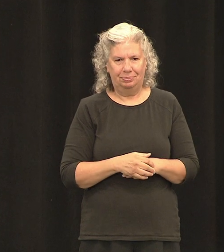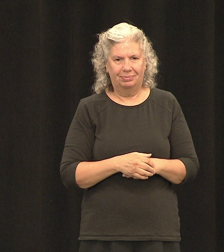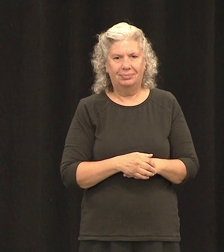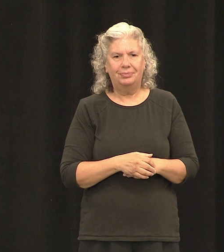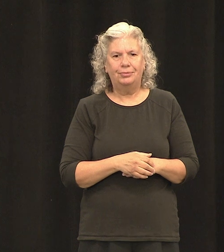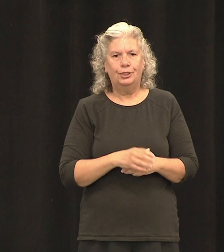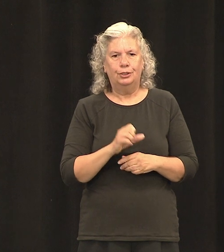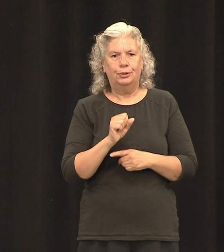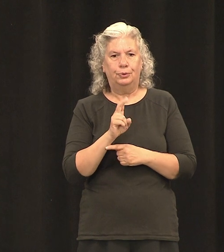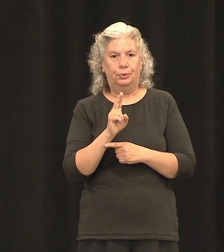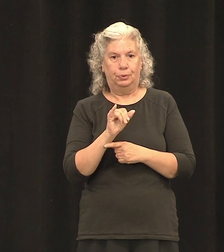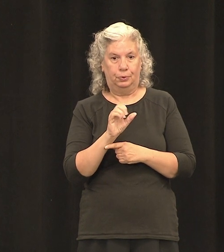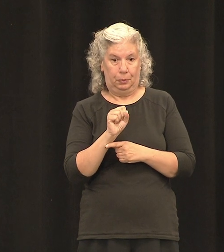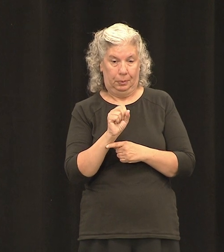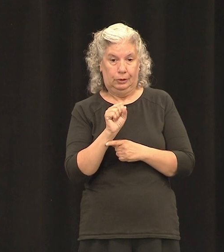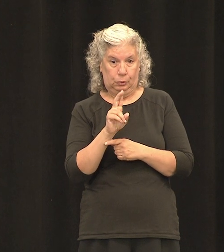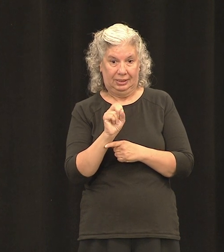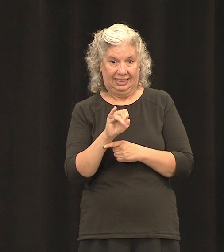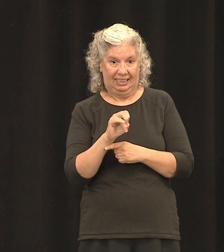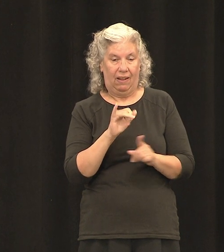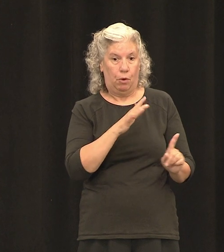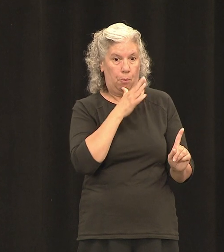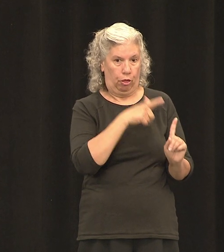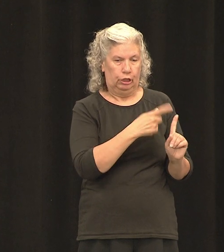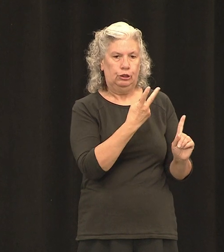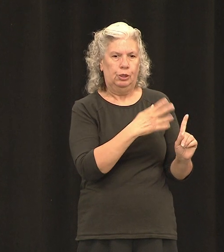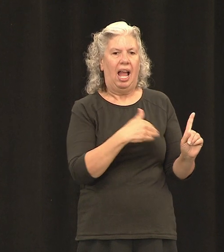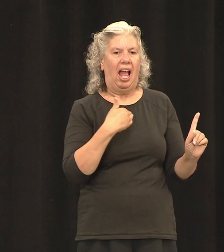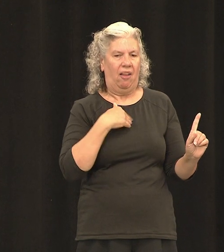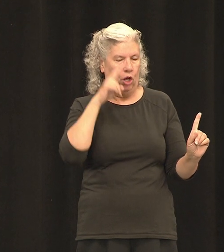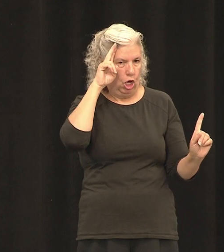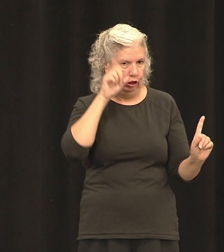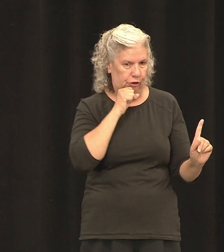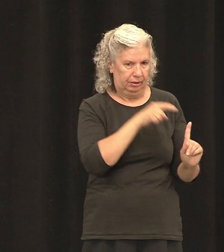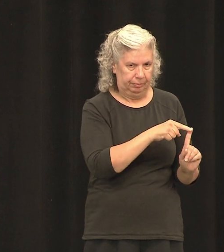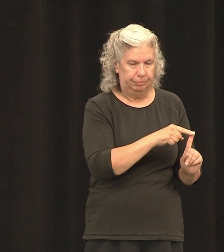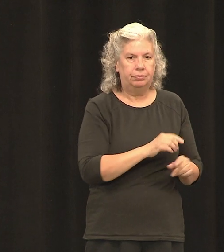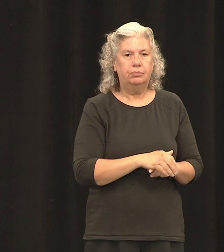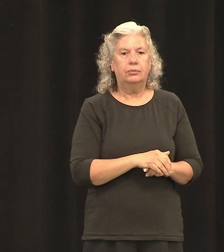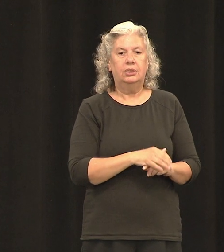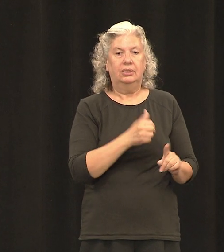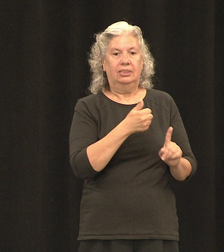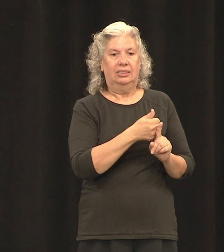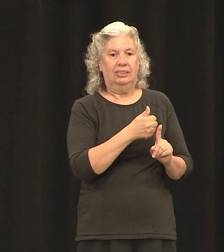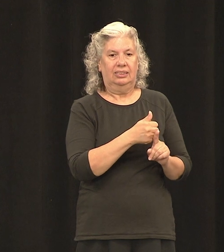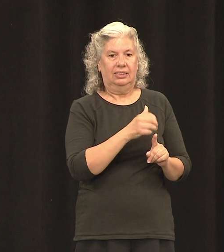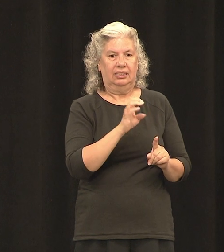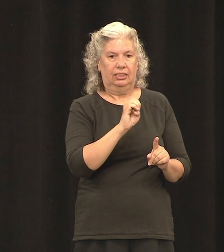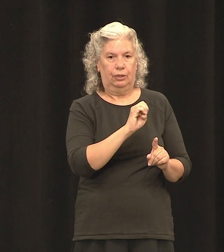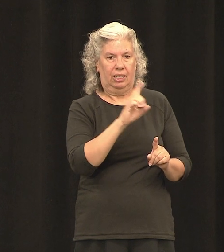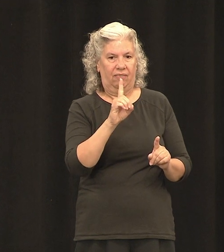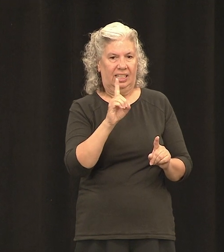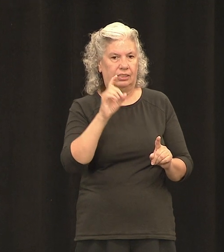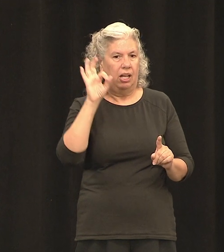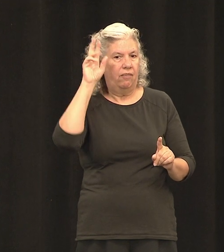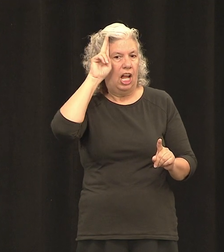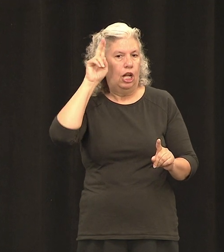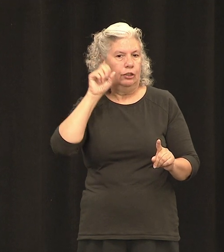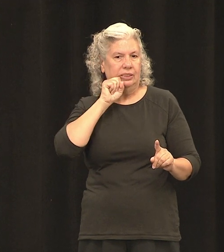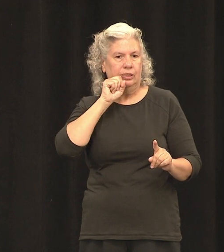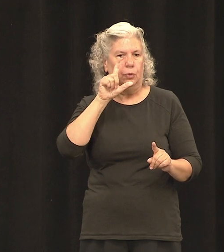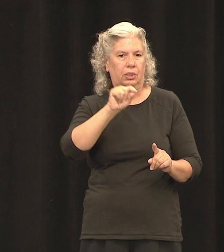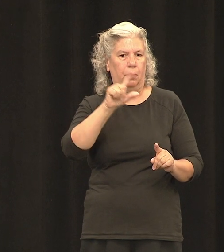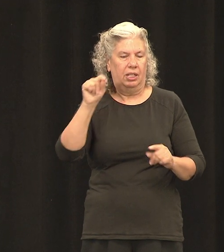children with Usher syndrome and the executive director of Usher 2020 Foundation, a nonprofit funding research to